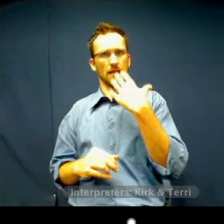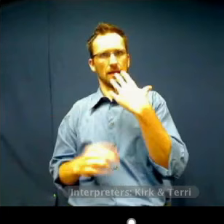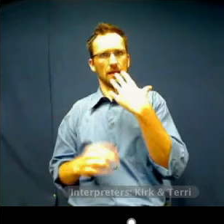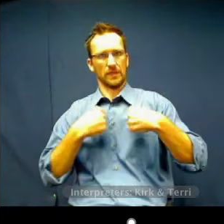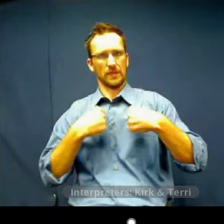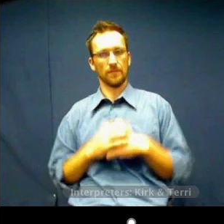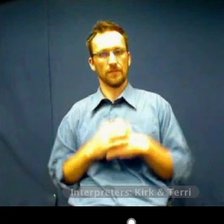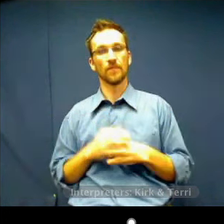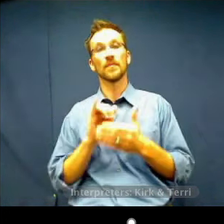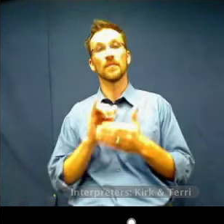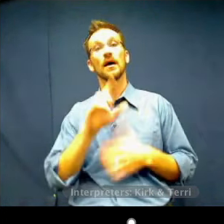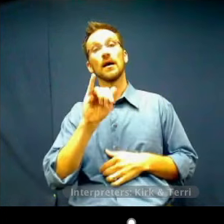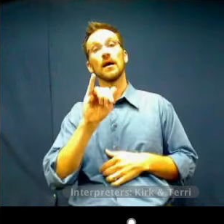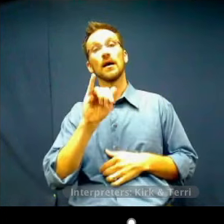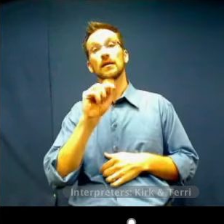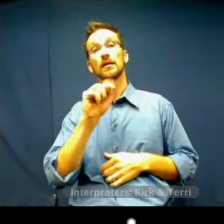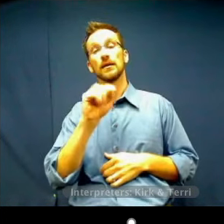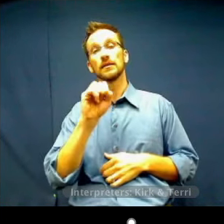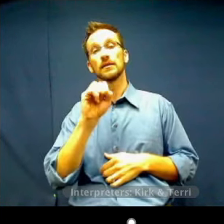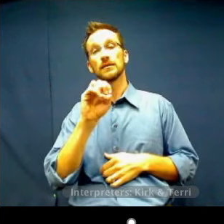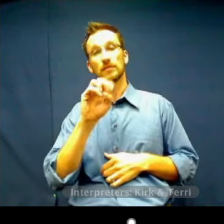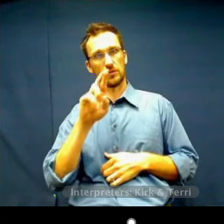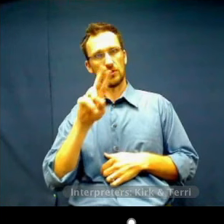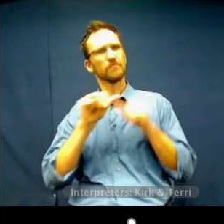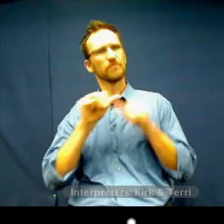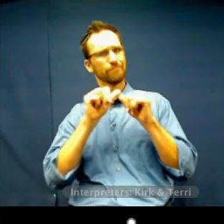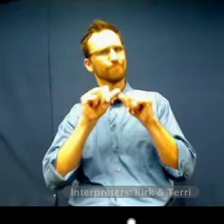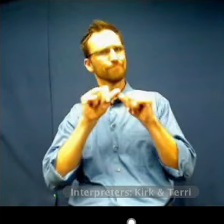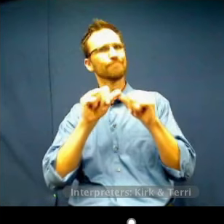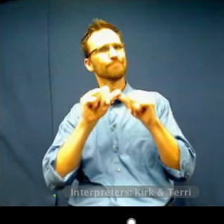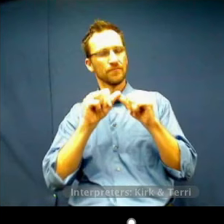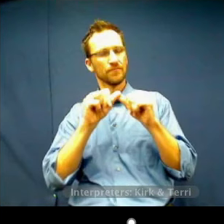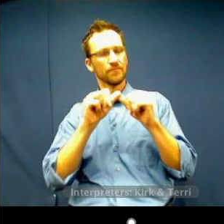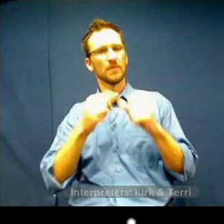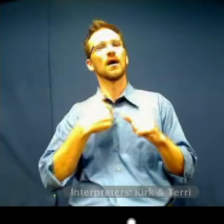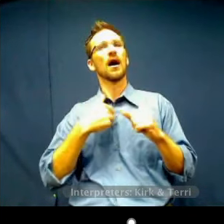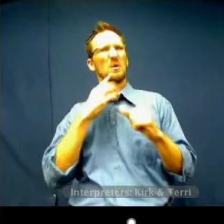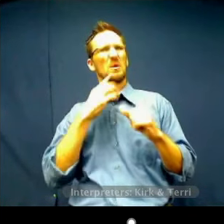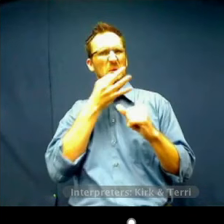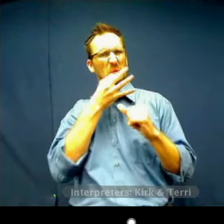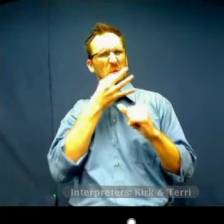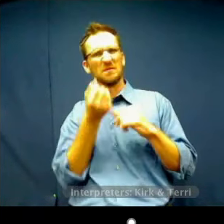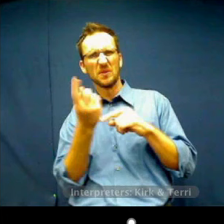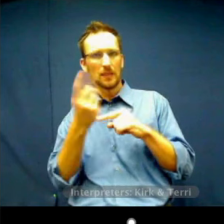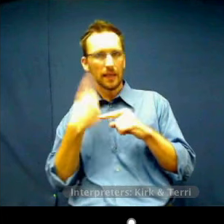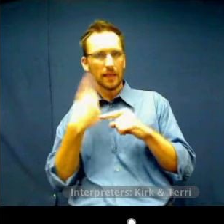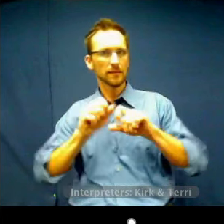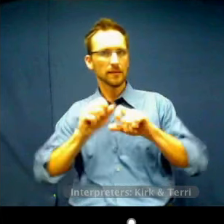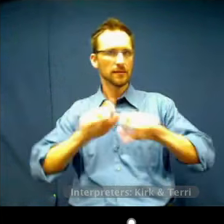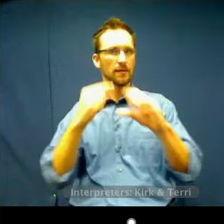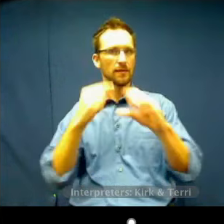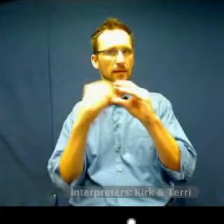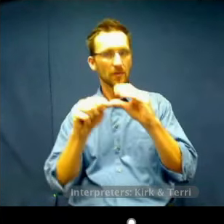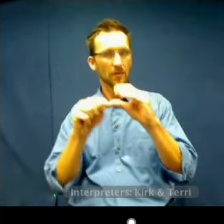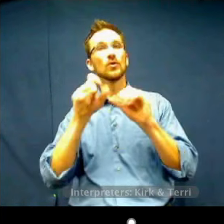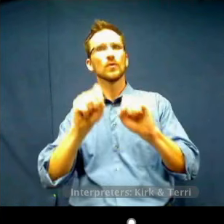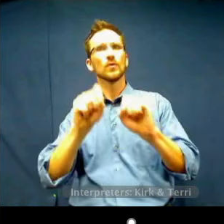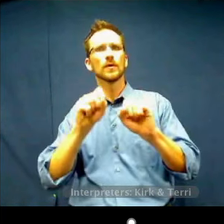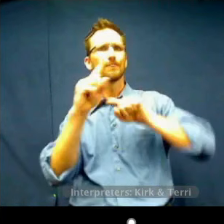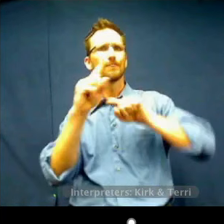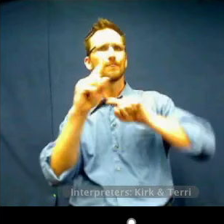is ongoing. I will send out an email in the next couple days, and it gives you an opportunity to ask Carla more questions and